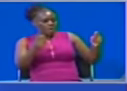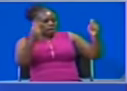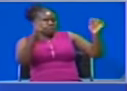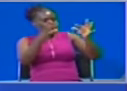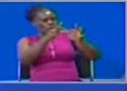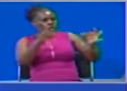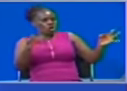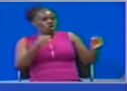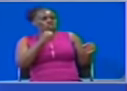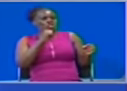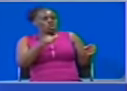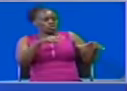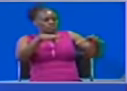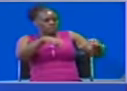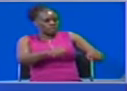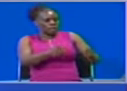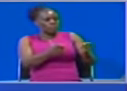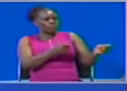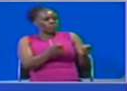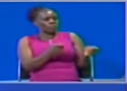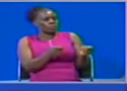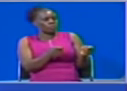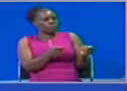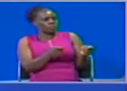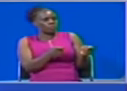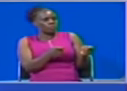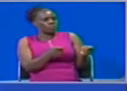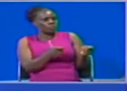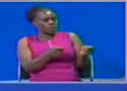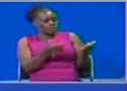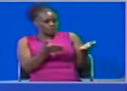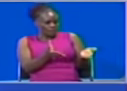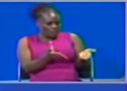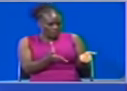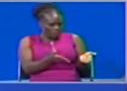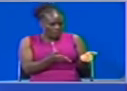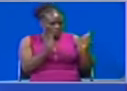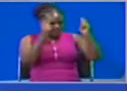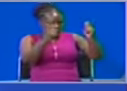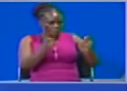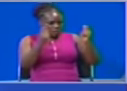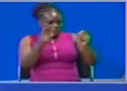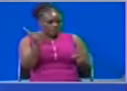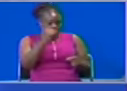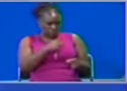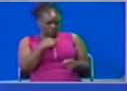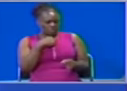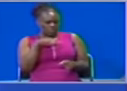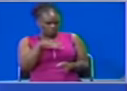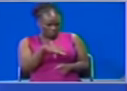and not taking charge, not taking leadership to a point to, that this strike can be ended, we feel